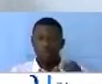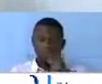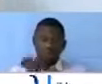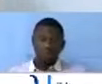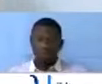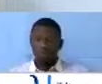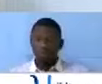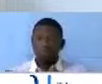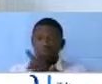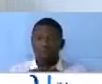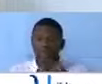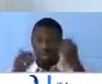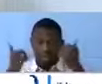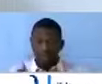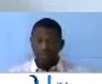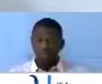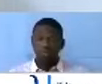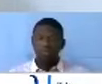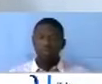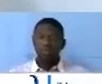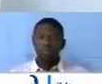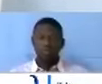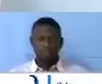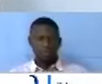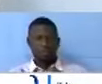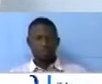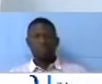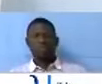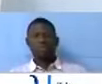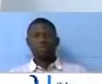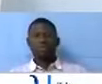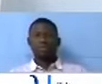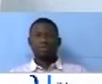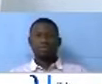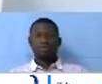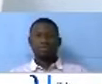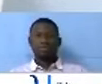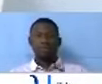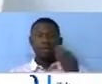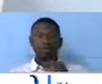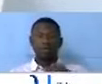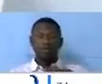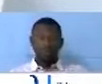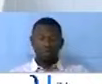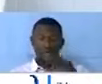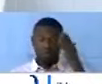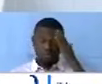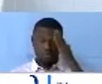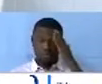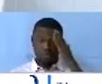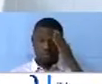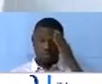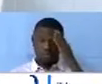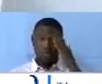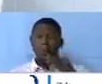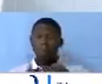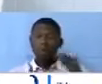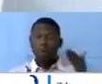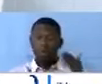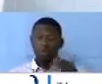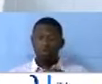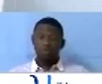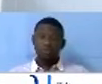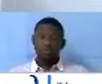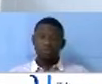Ndax mën nga ñu yobbu ci place bi. Then he said to me, ci la ma wax né, if you want to know anything further, so bu ngey xam leneen lu passé